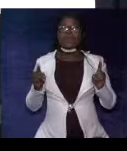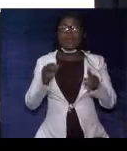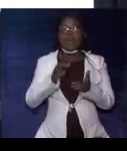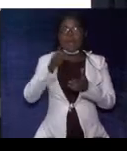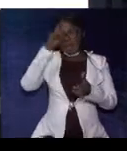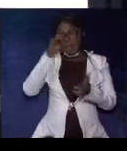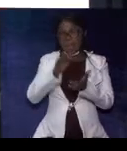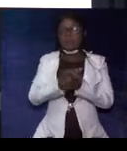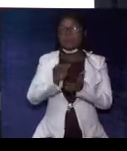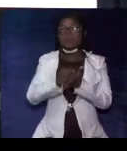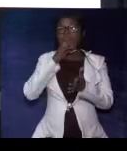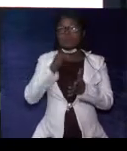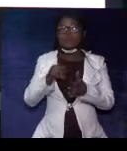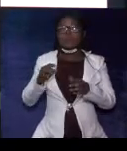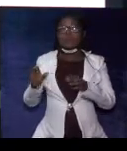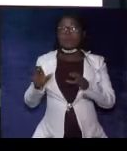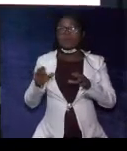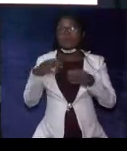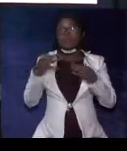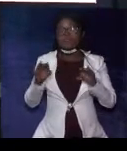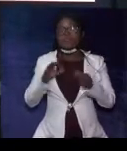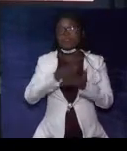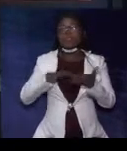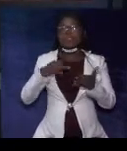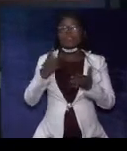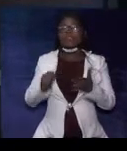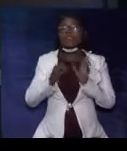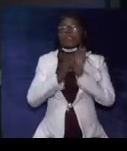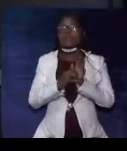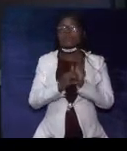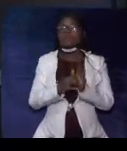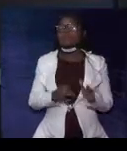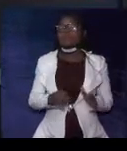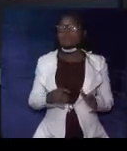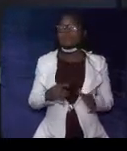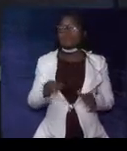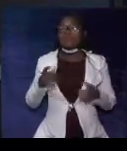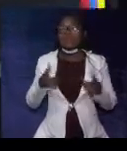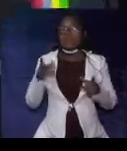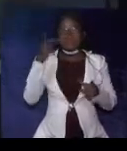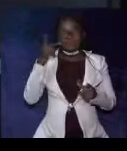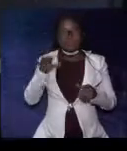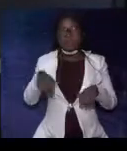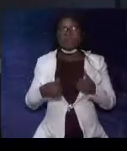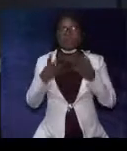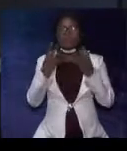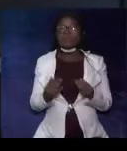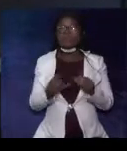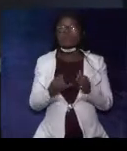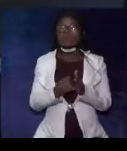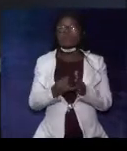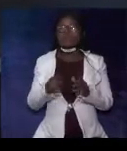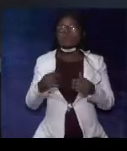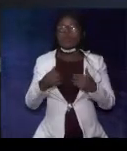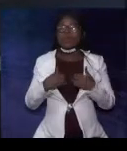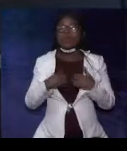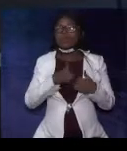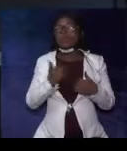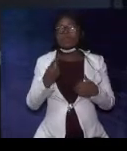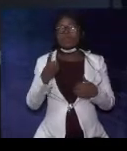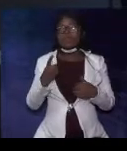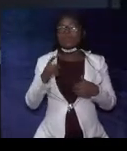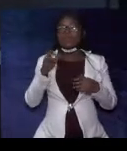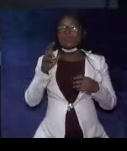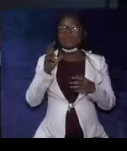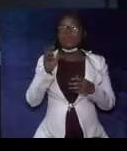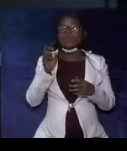All right, I believe you are done studying the samples. Now let's apply what you think you know in solving these next slides. You